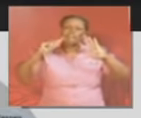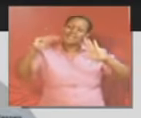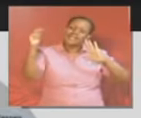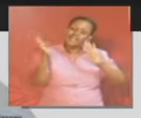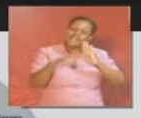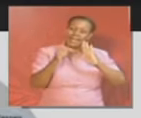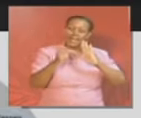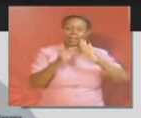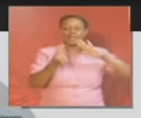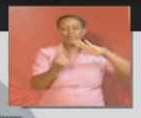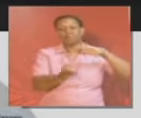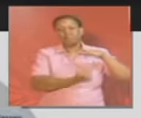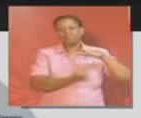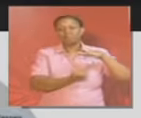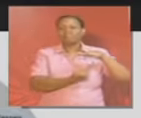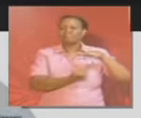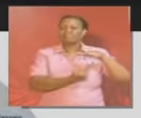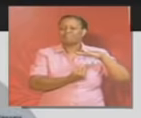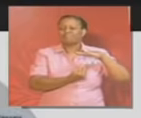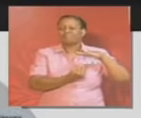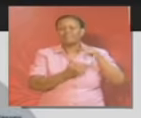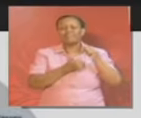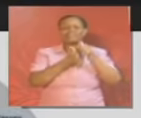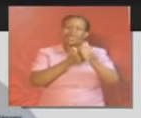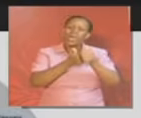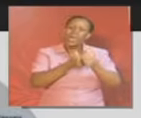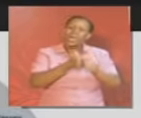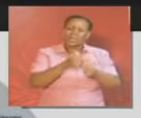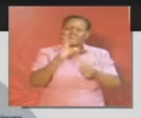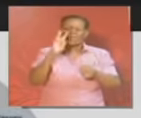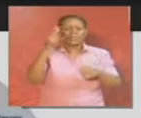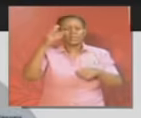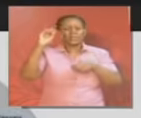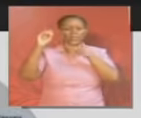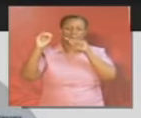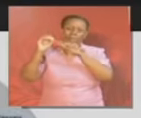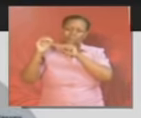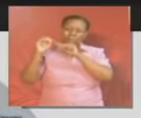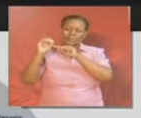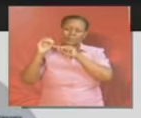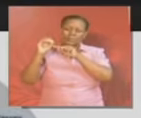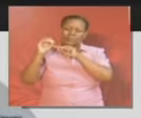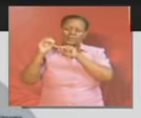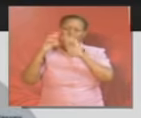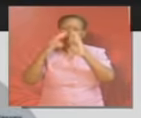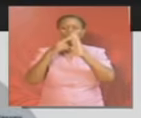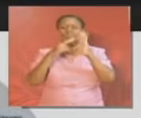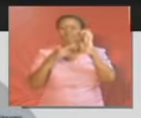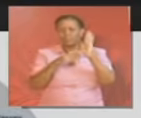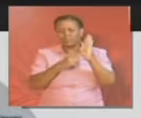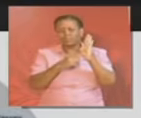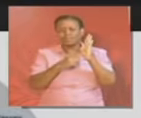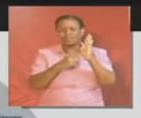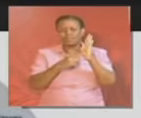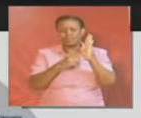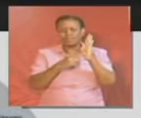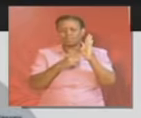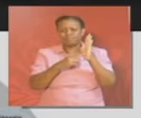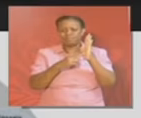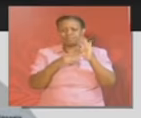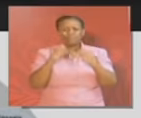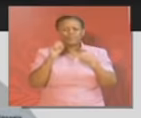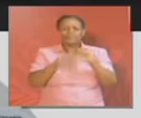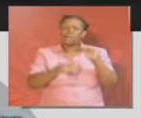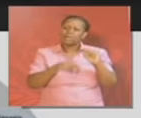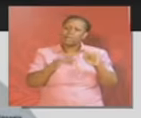WHO recommendations, based on their over 112 million case experience, is that when people